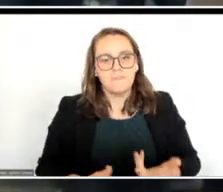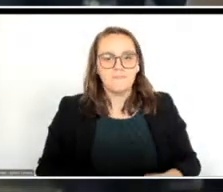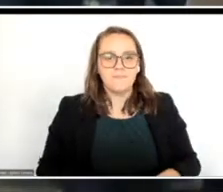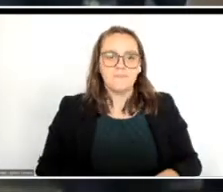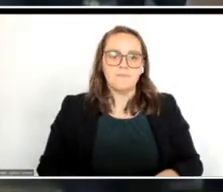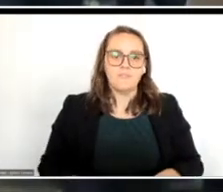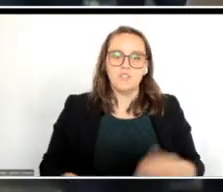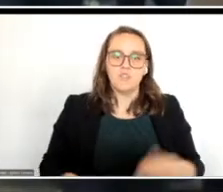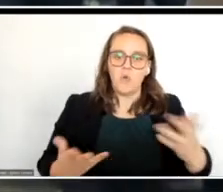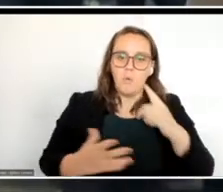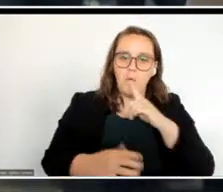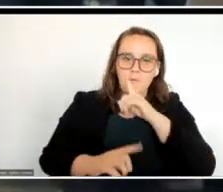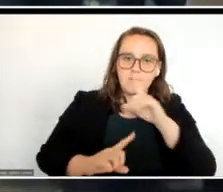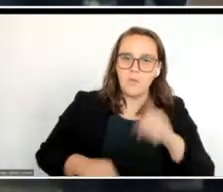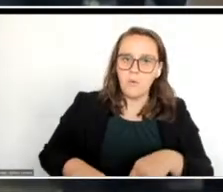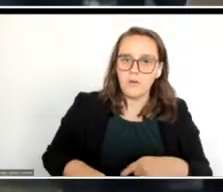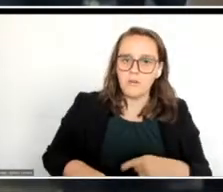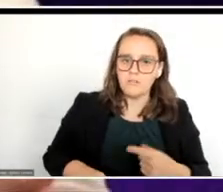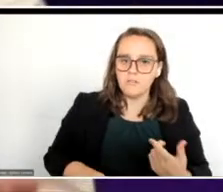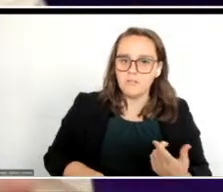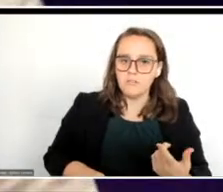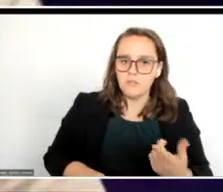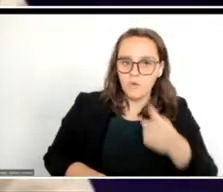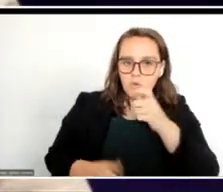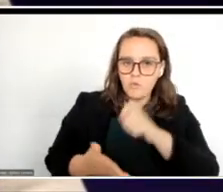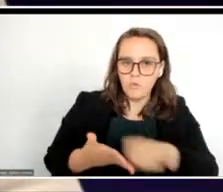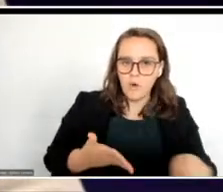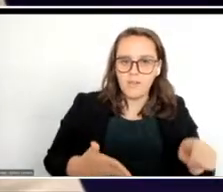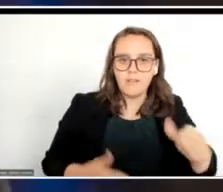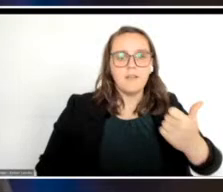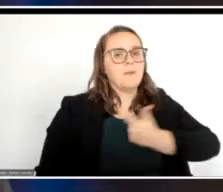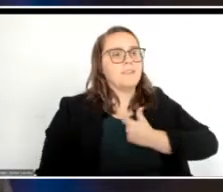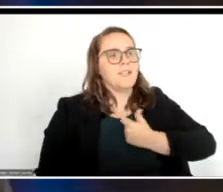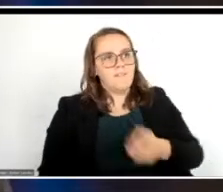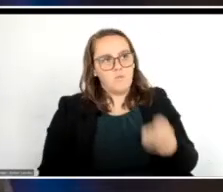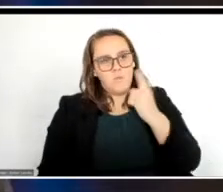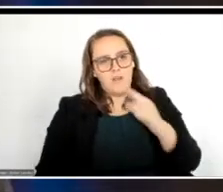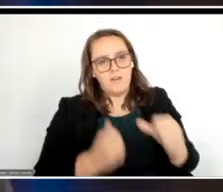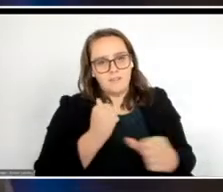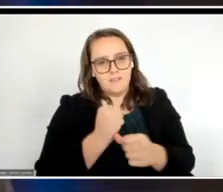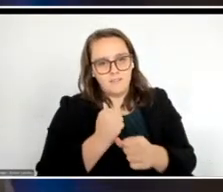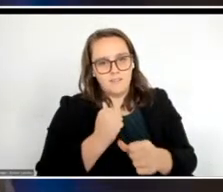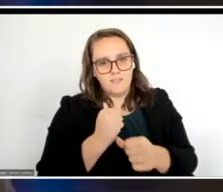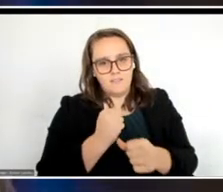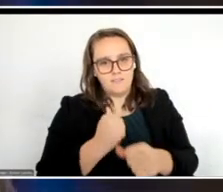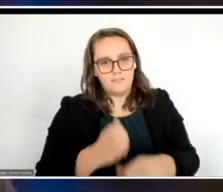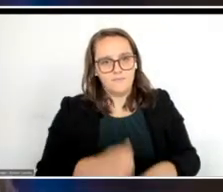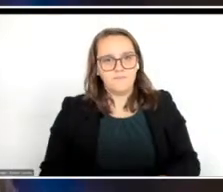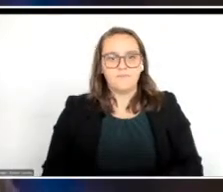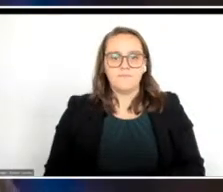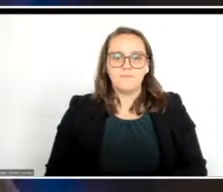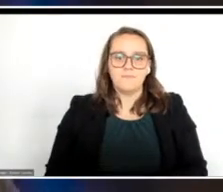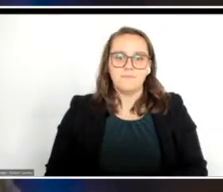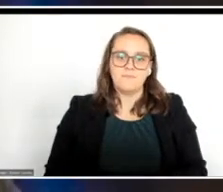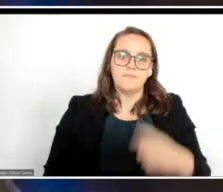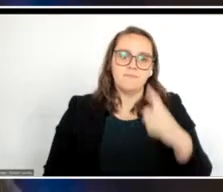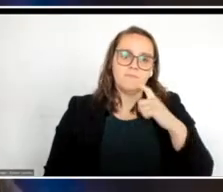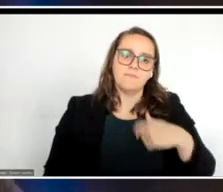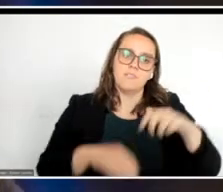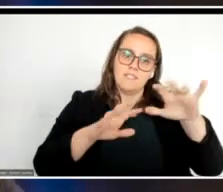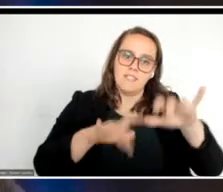It was myself and one of my assistants. McEntee duly types it up, brings it in to the